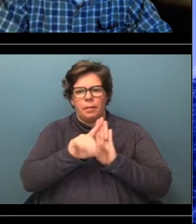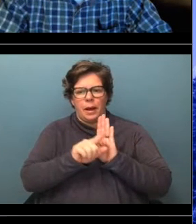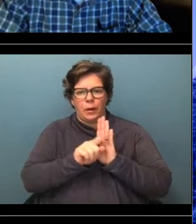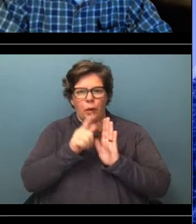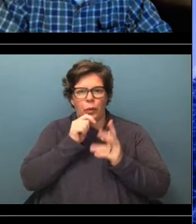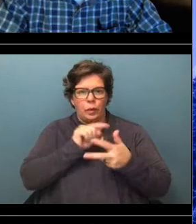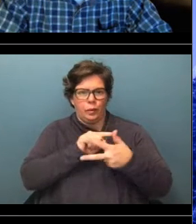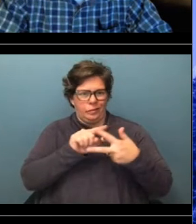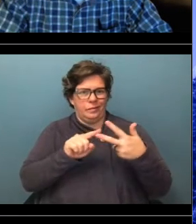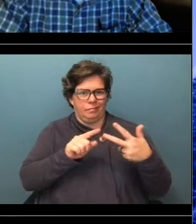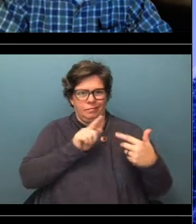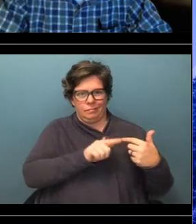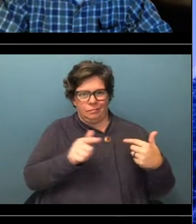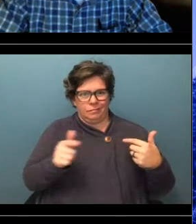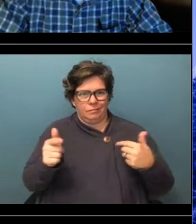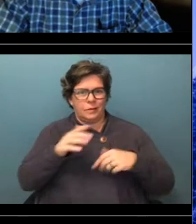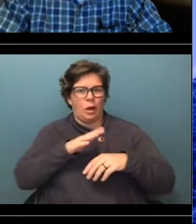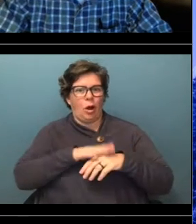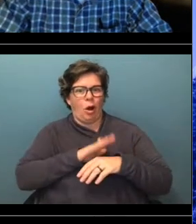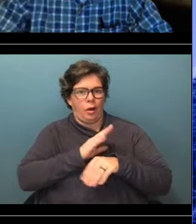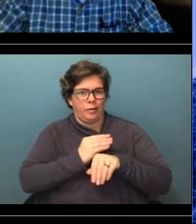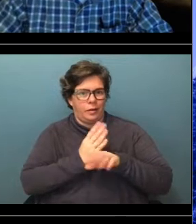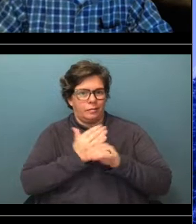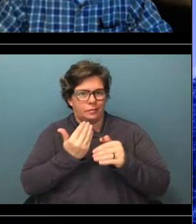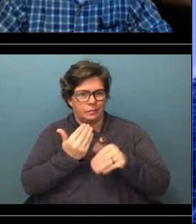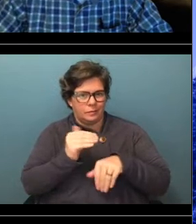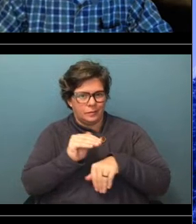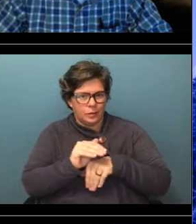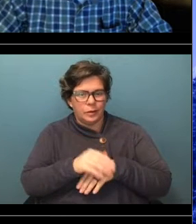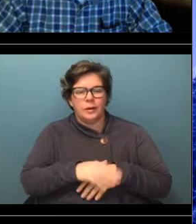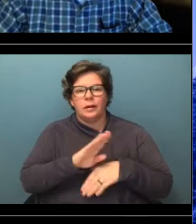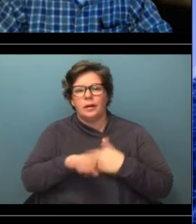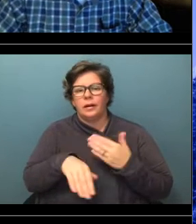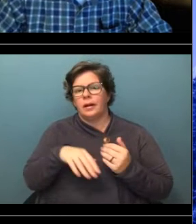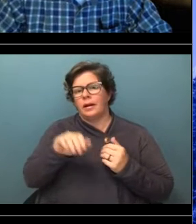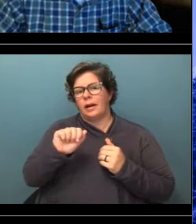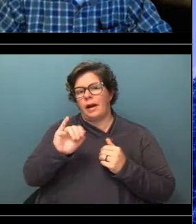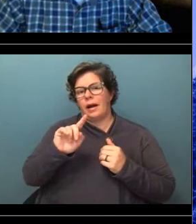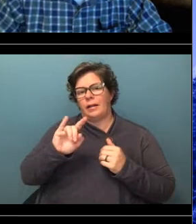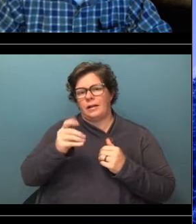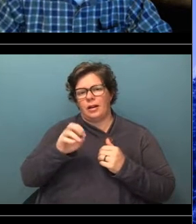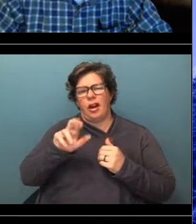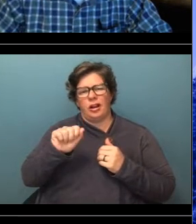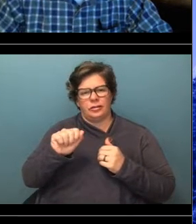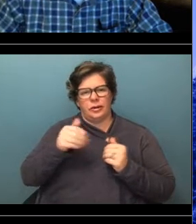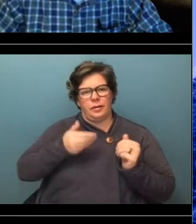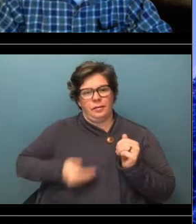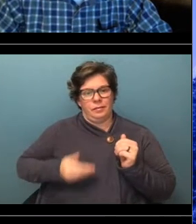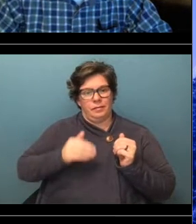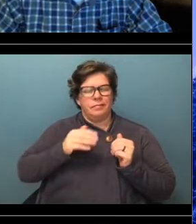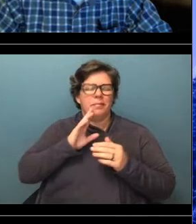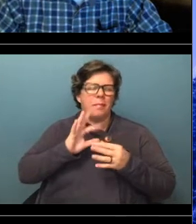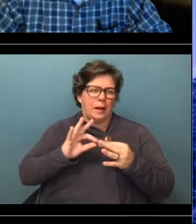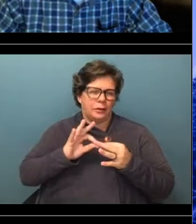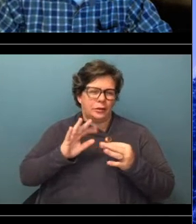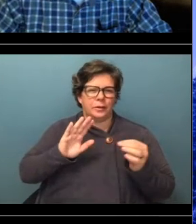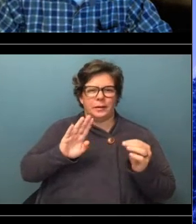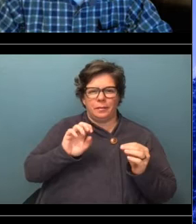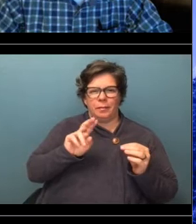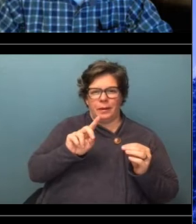everybody is that's on the line right now. So like Alejandra said, my name is Belinda. I am the